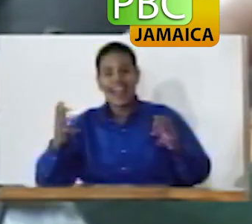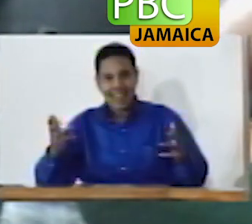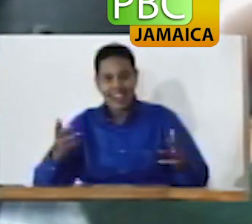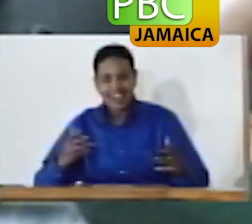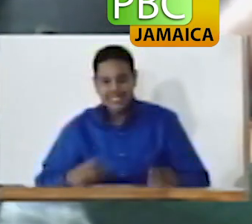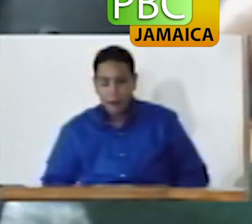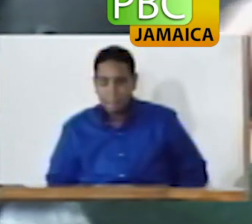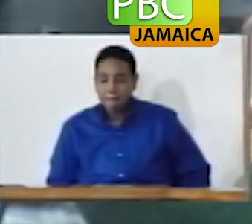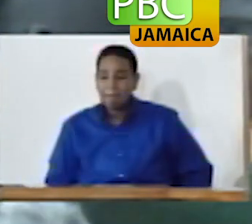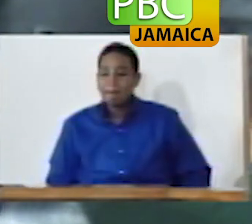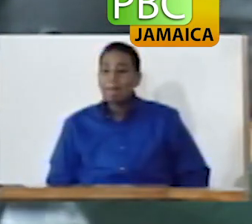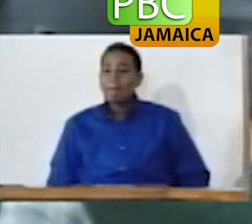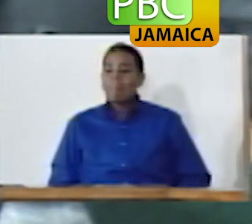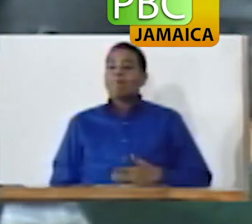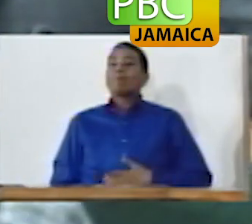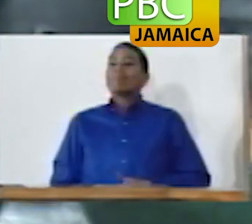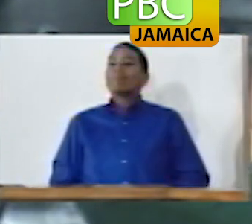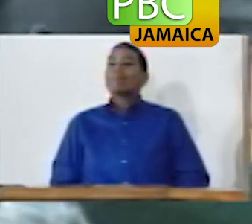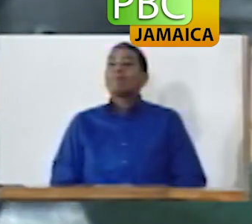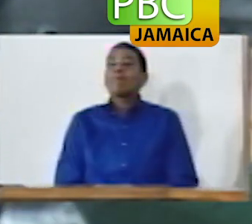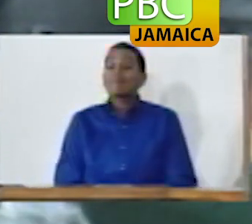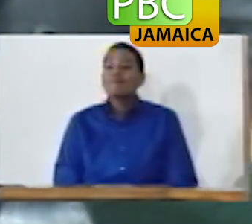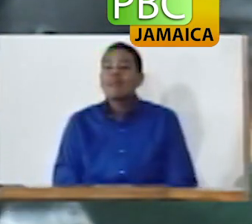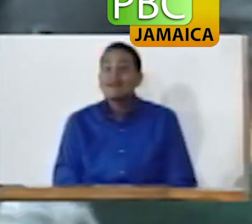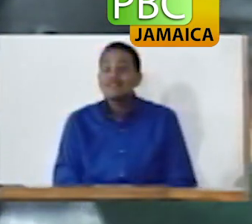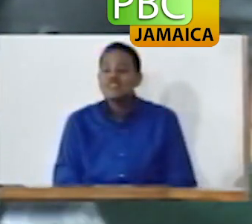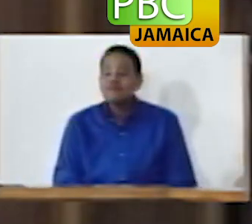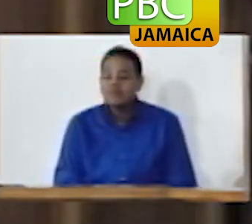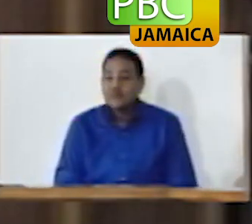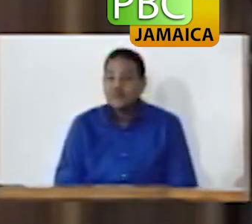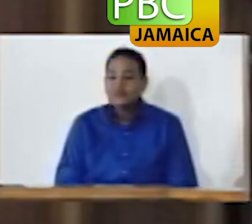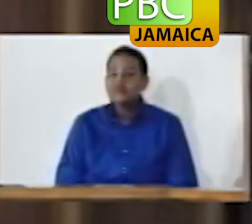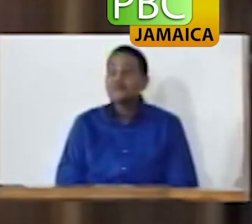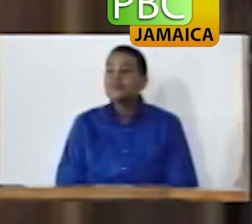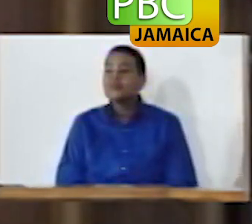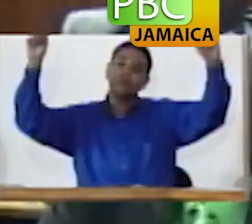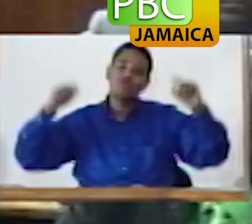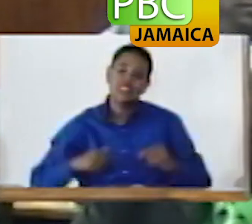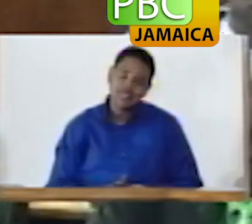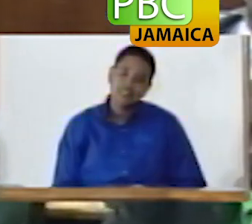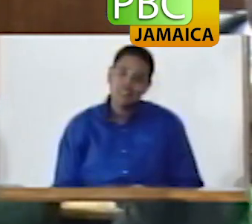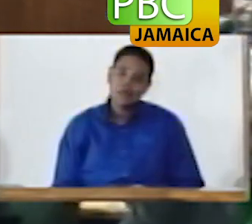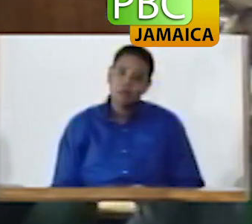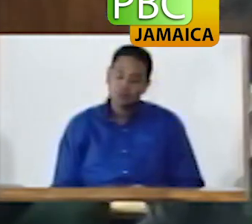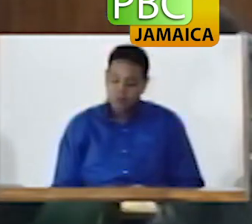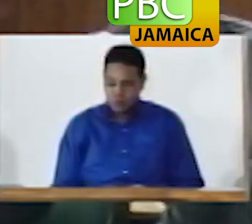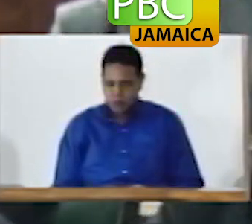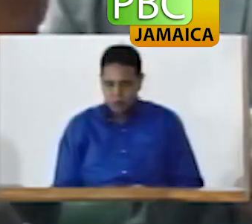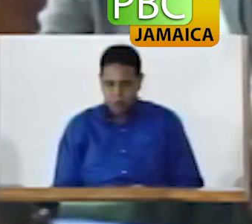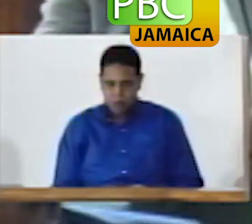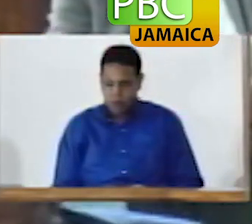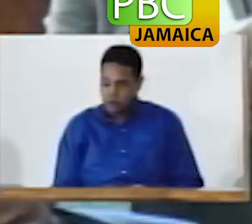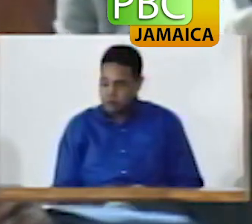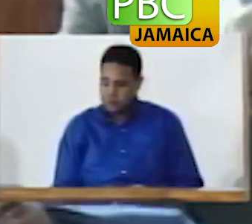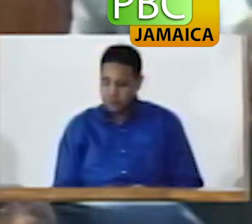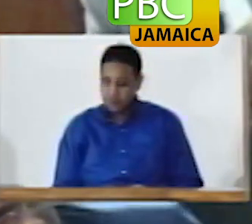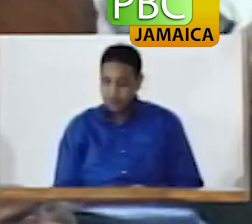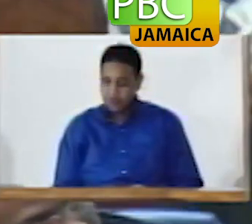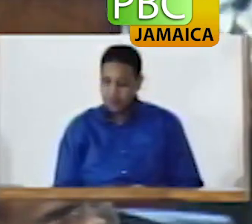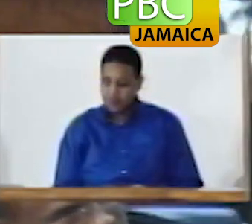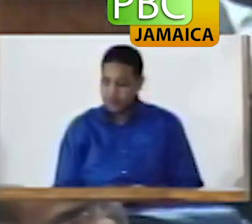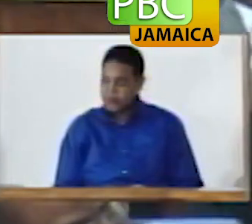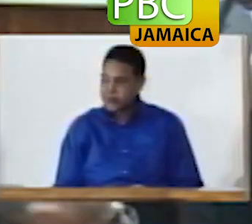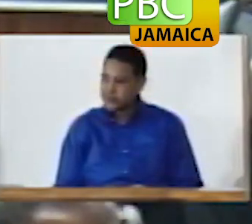will be built in the next fiscal year. The new Parliament building and the transformation of the National Heroes